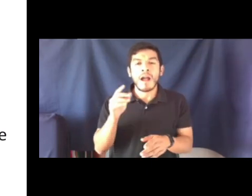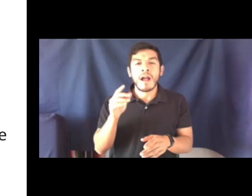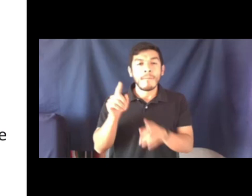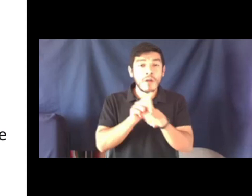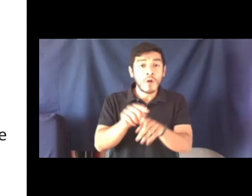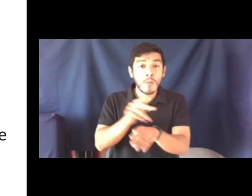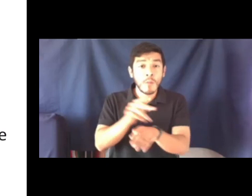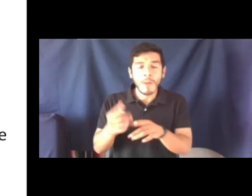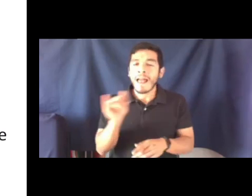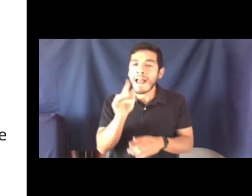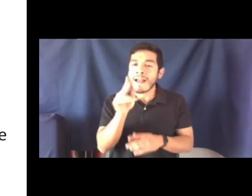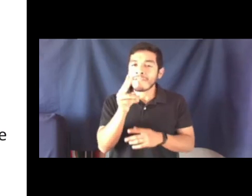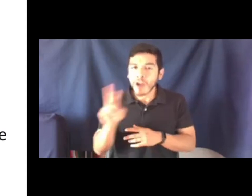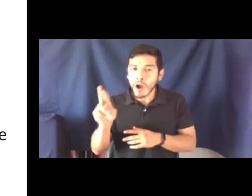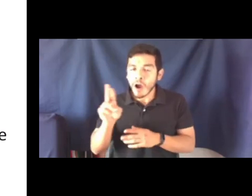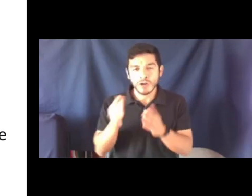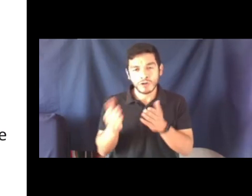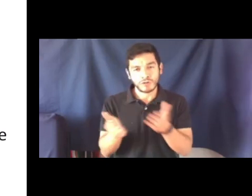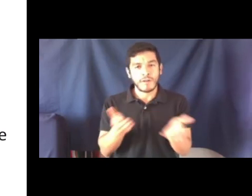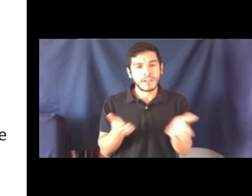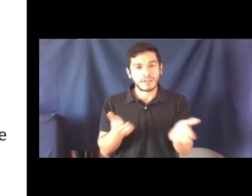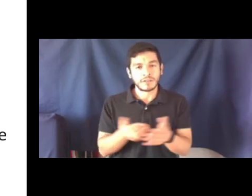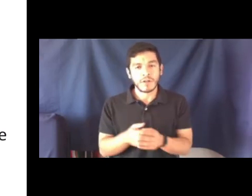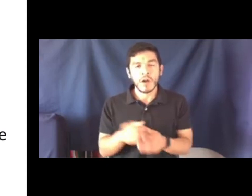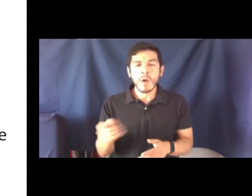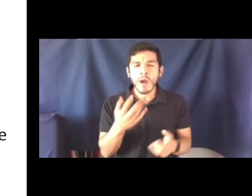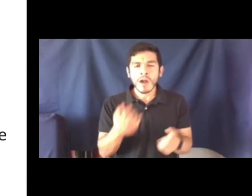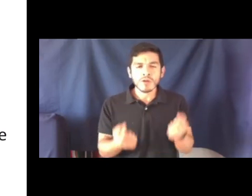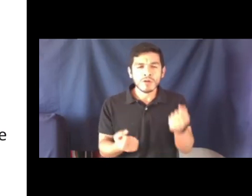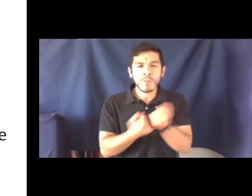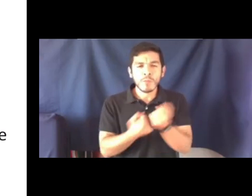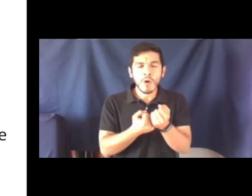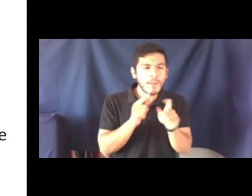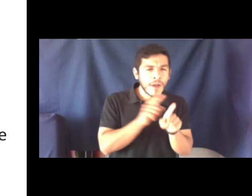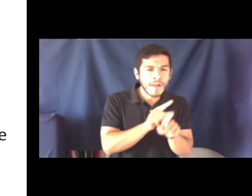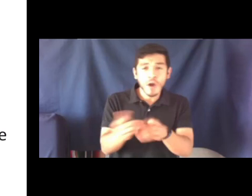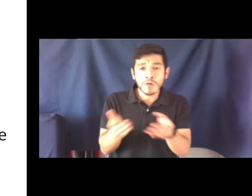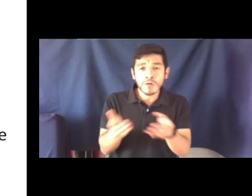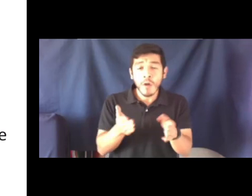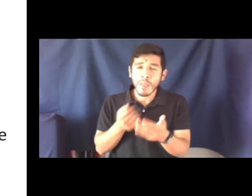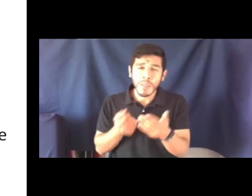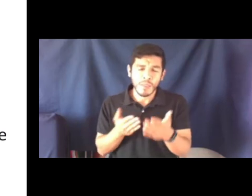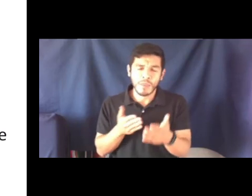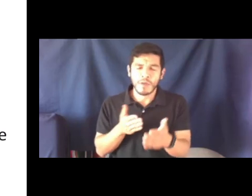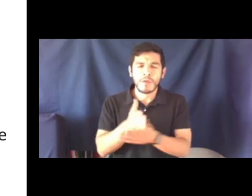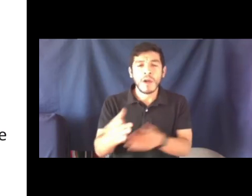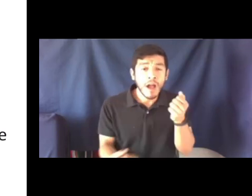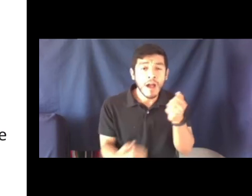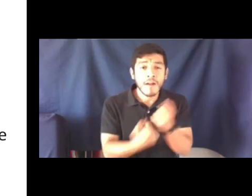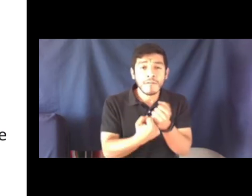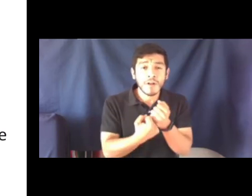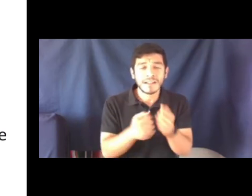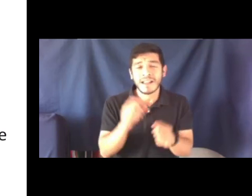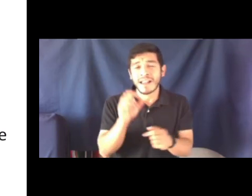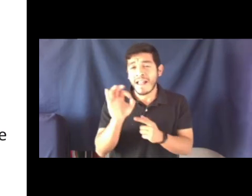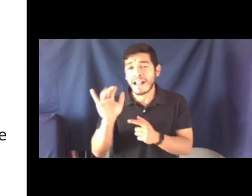to support peer mentoring services through advocacy, efficacy, and determination, identify emerging best practices, capture